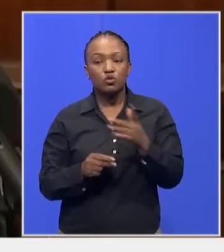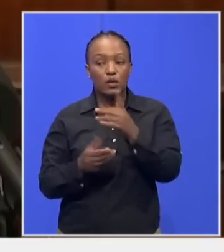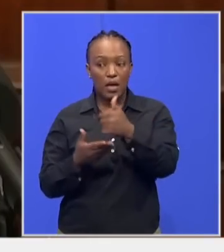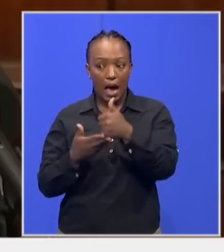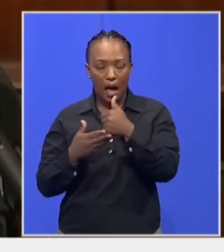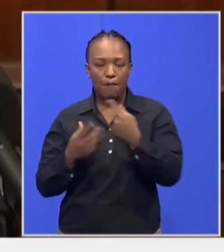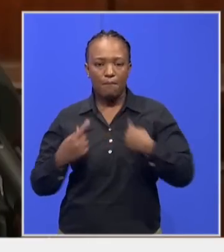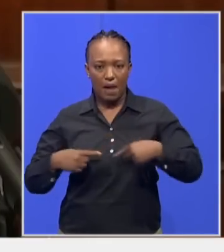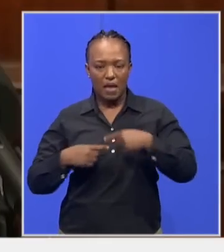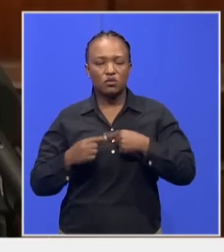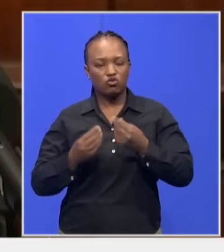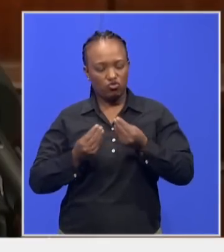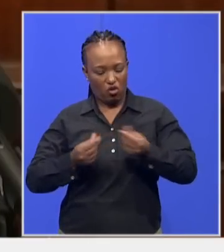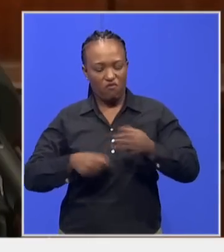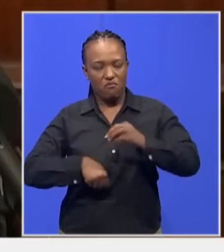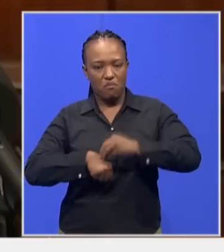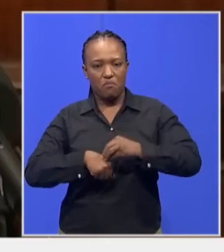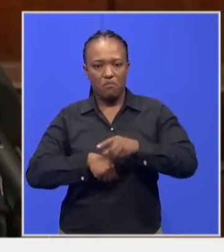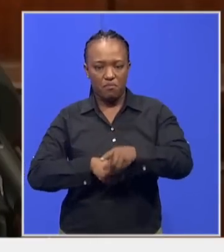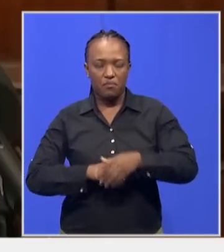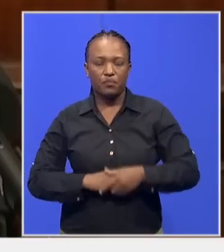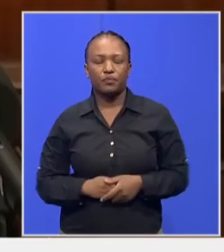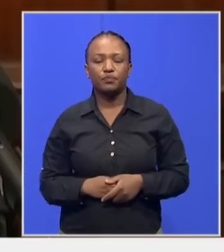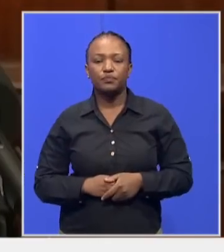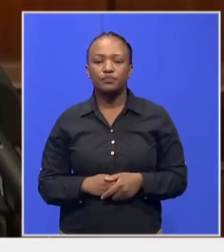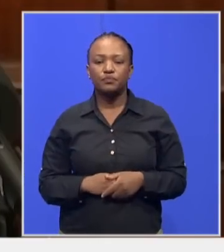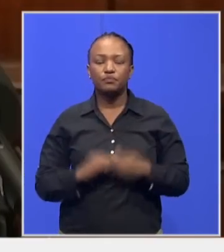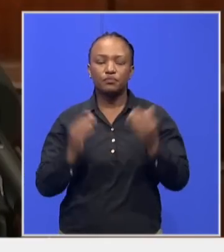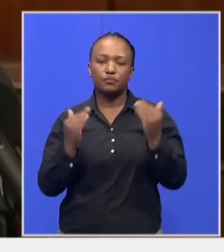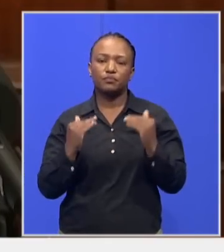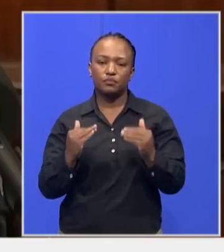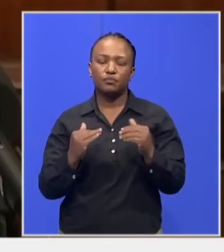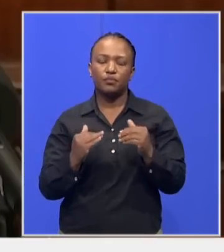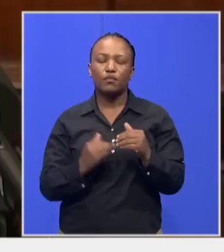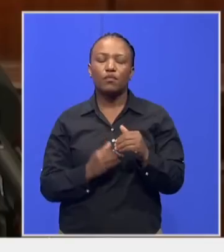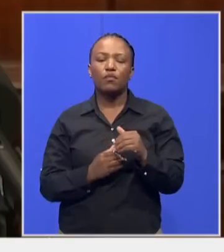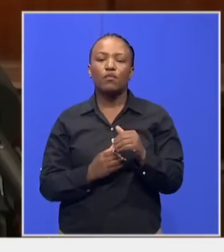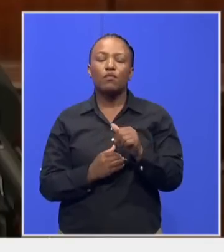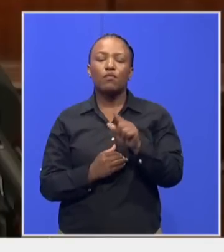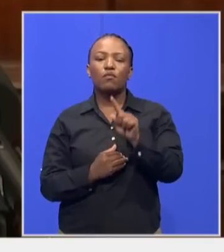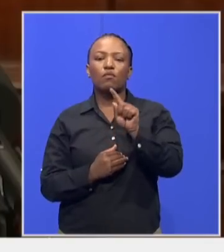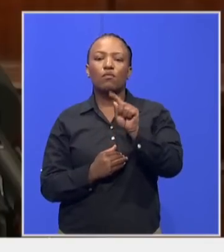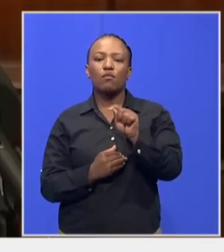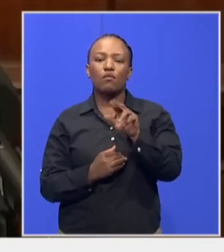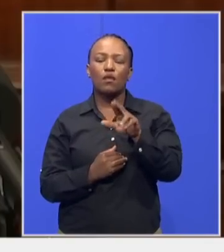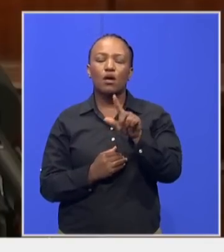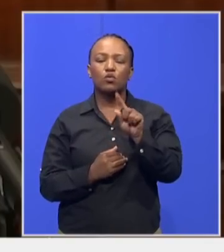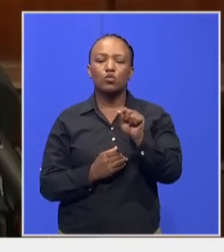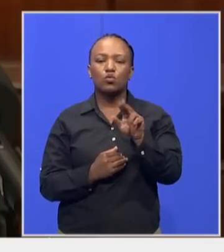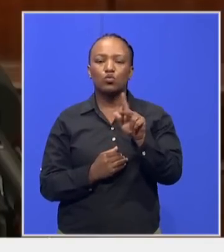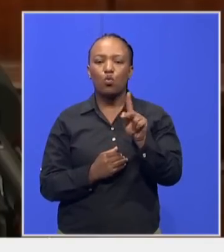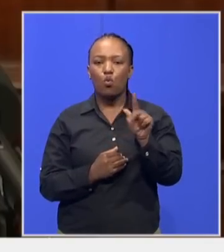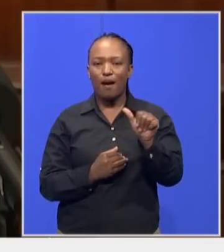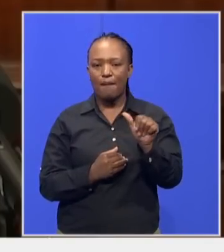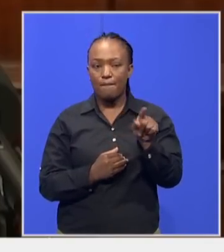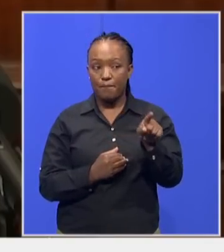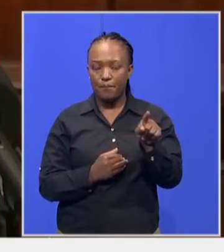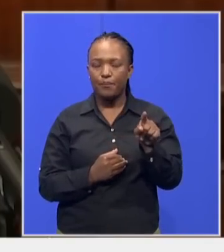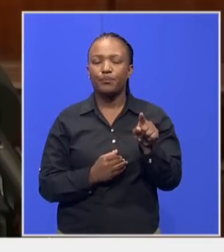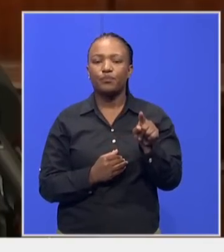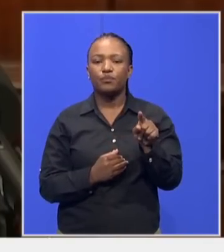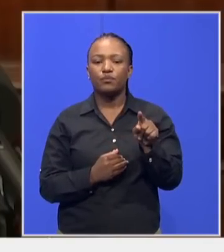to resolve this problem. And then I'm taking you to Tutuka. So we know in Tutuka that there's first